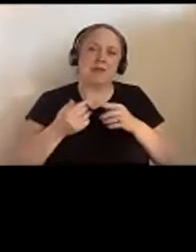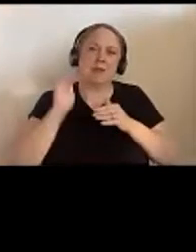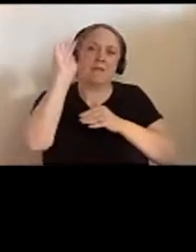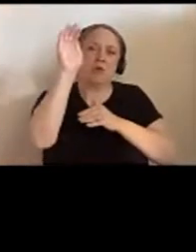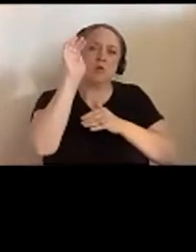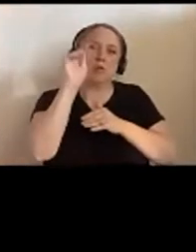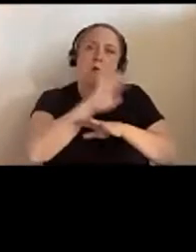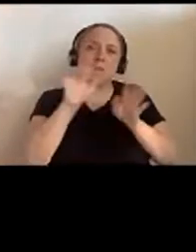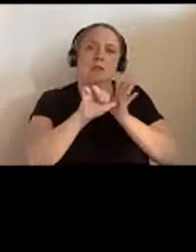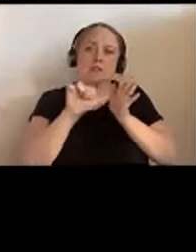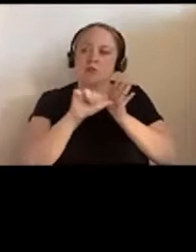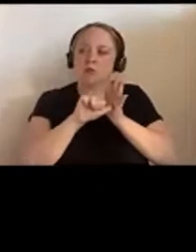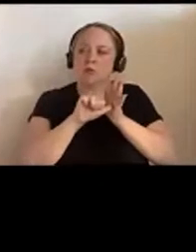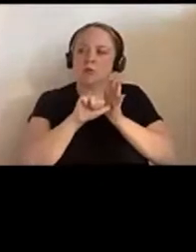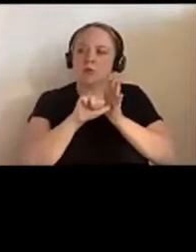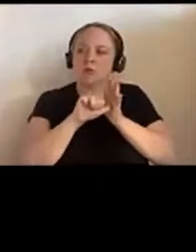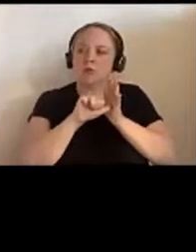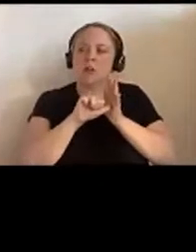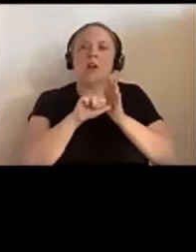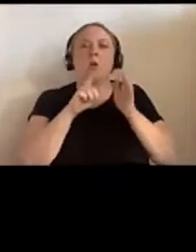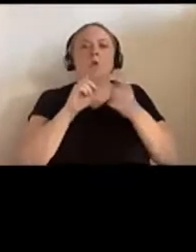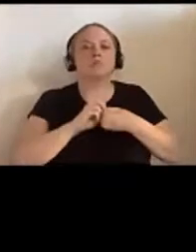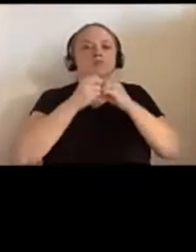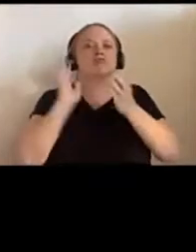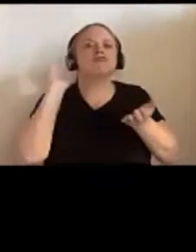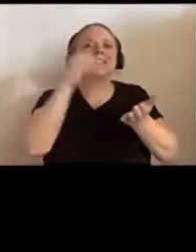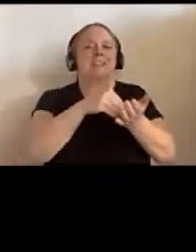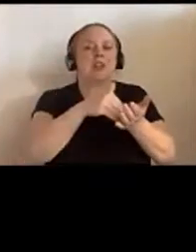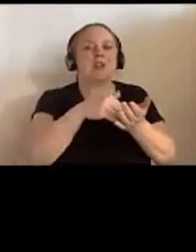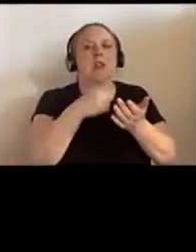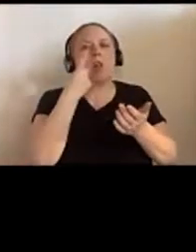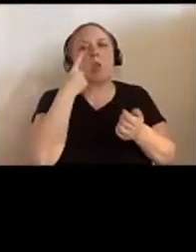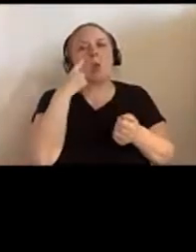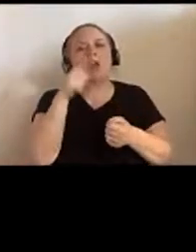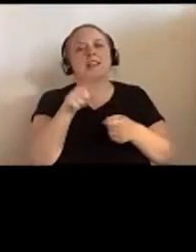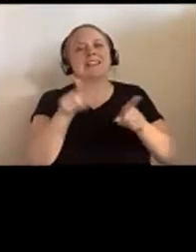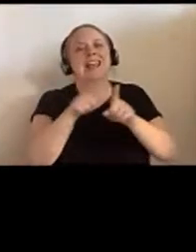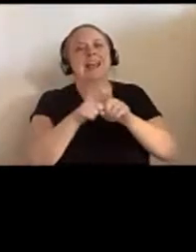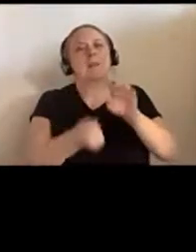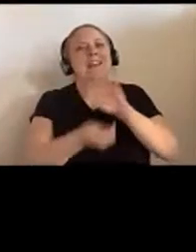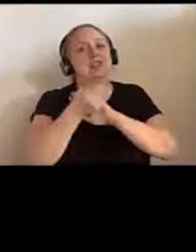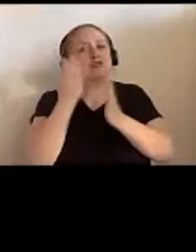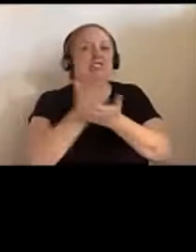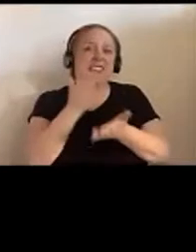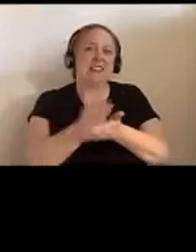I think when in the making of Return, it's looking at the same issue, really. It's like,